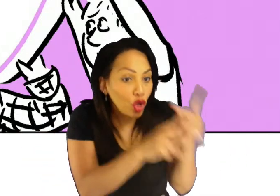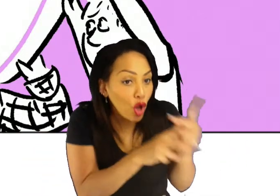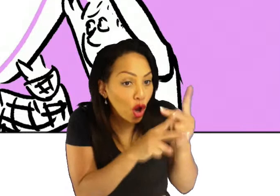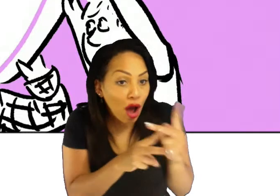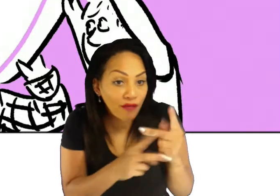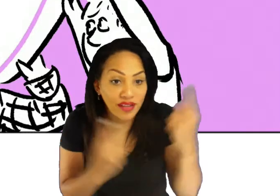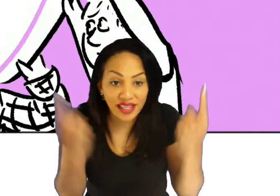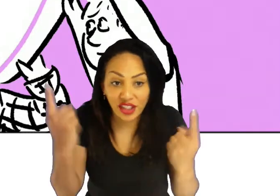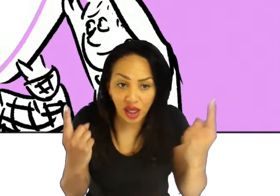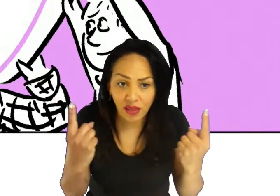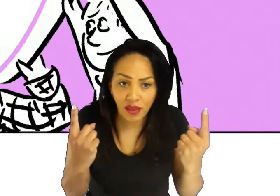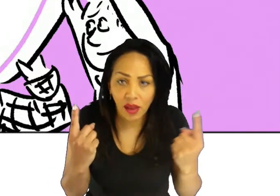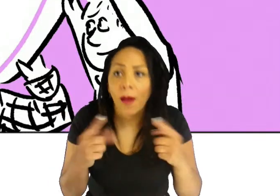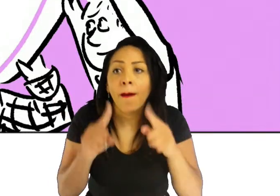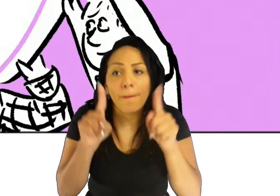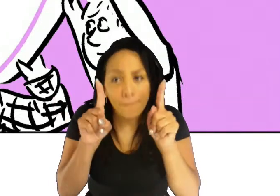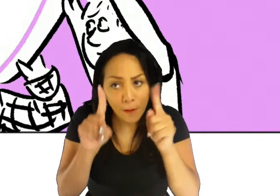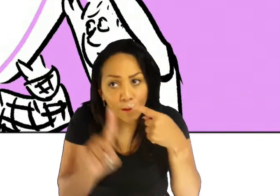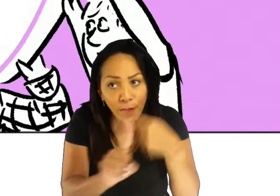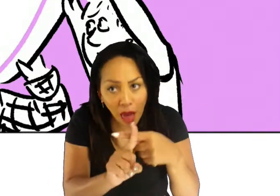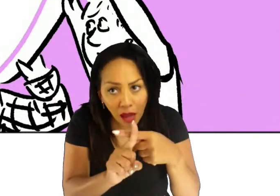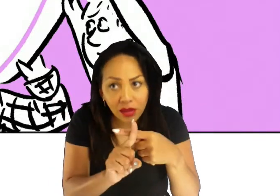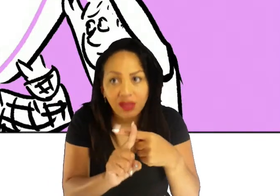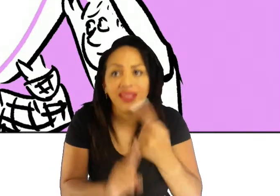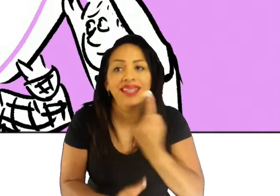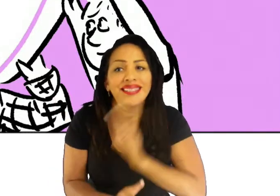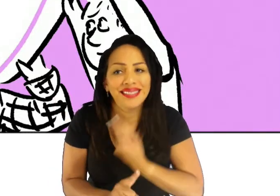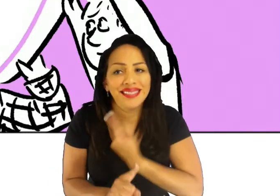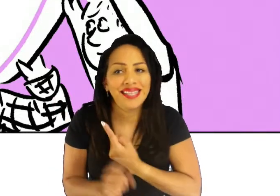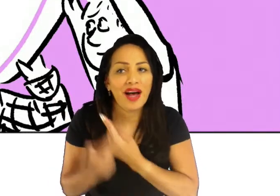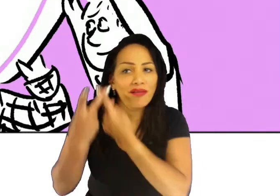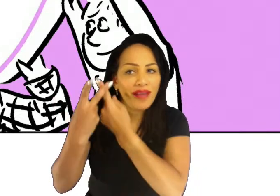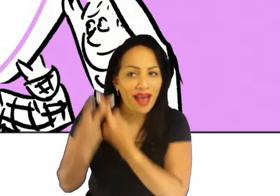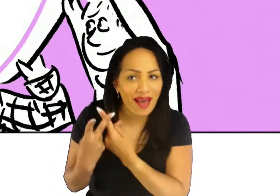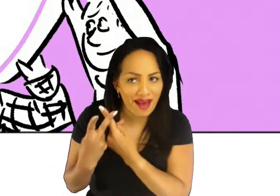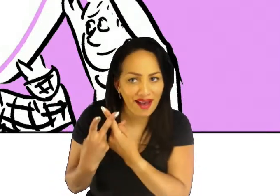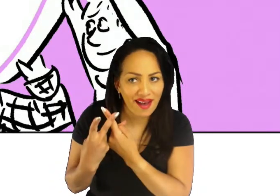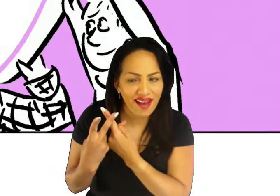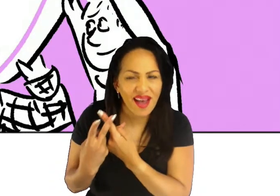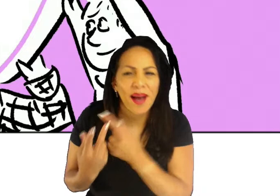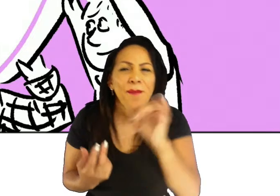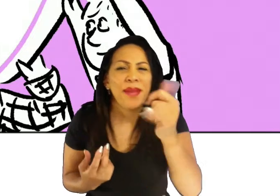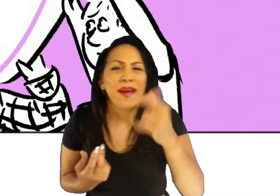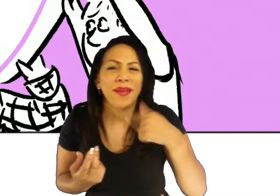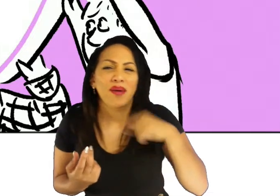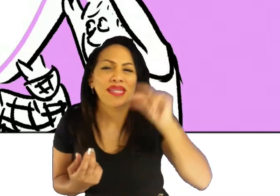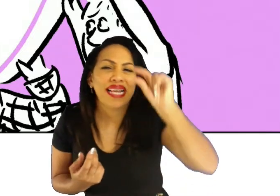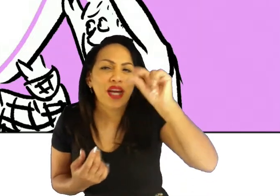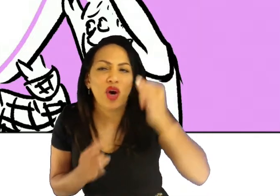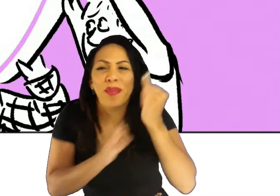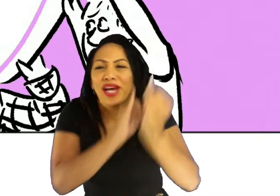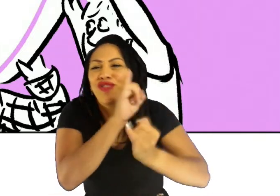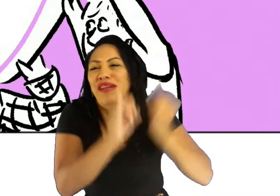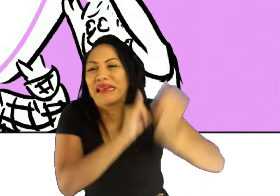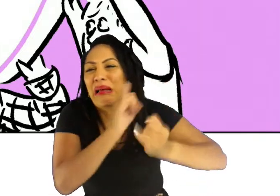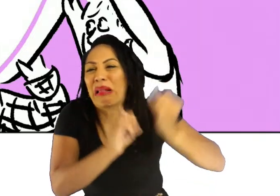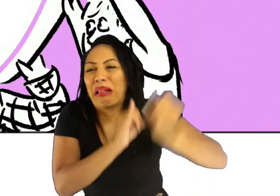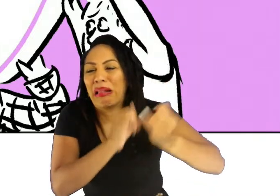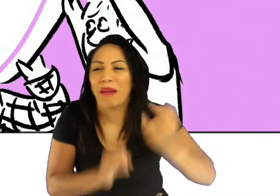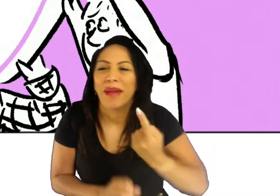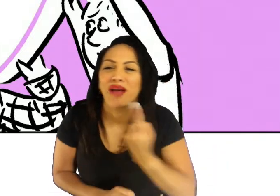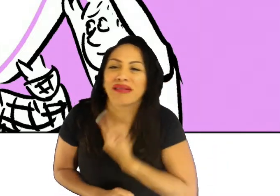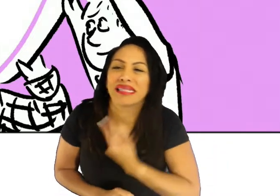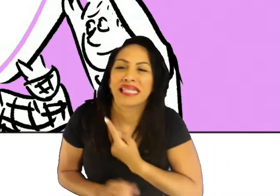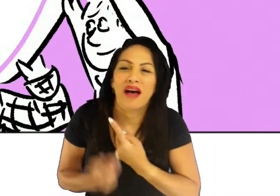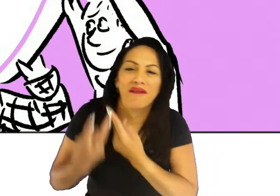have just been very harsh on earlier, but it's self-care in a sense